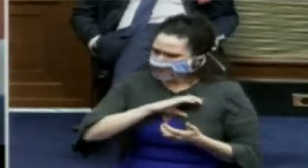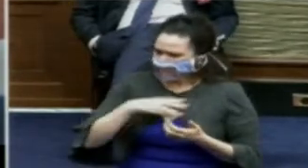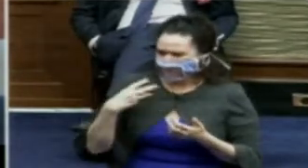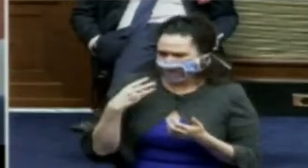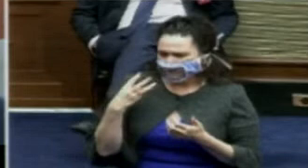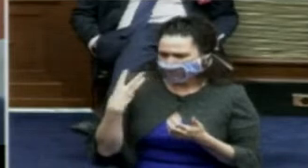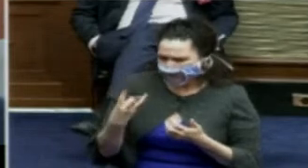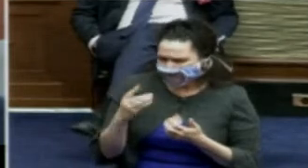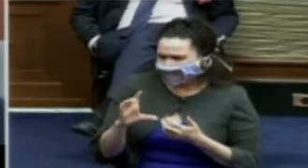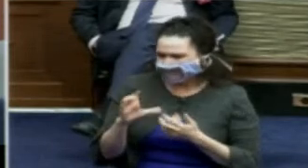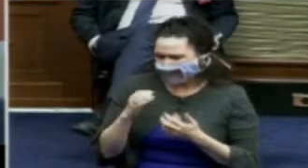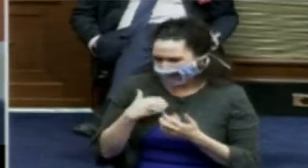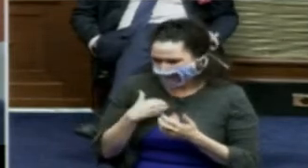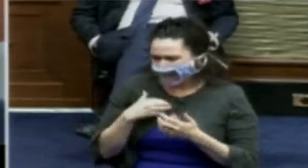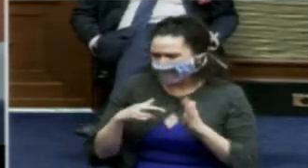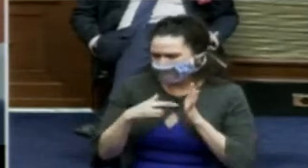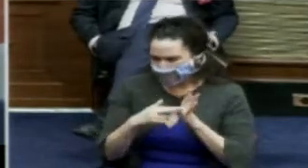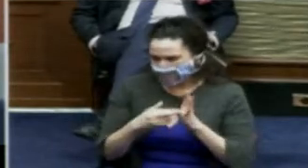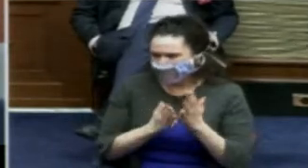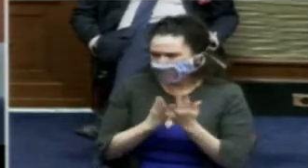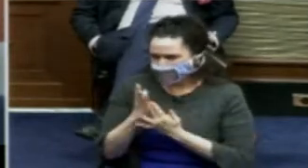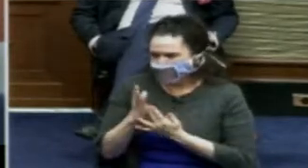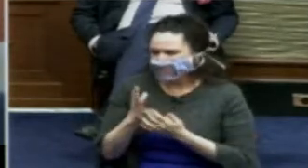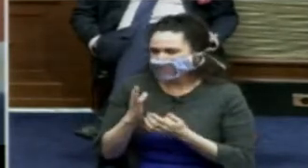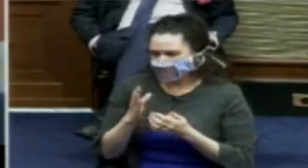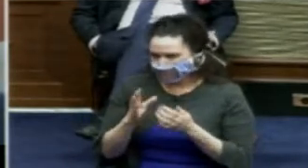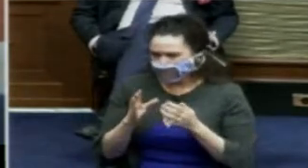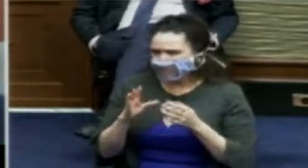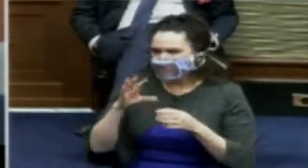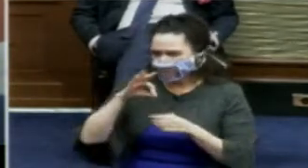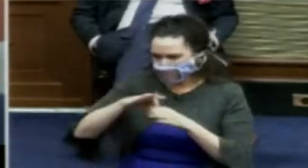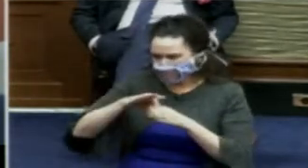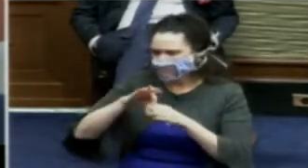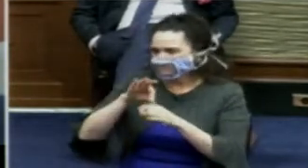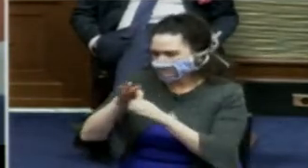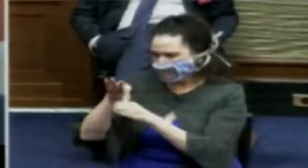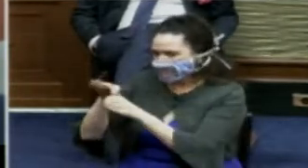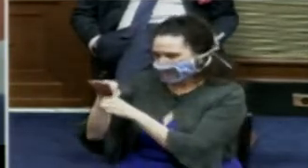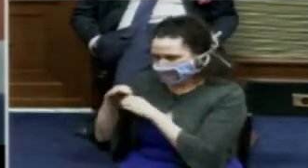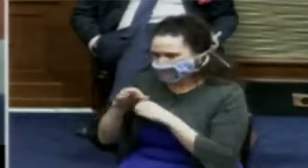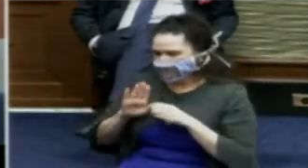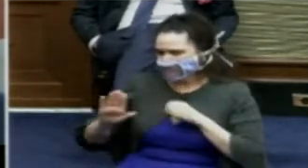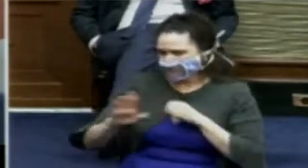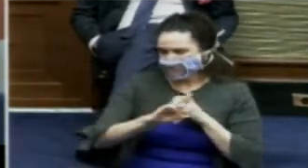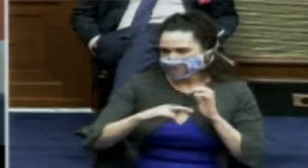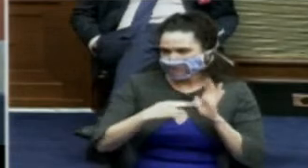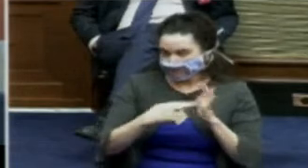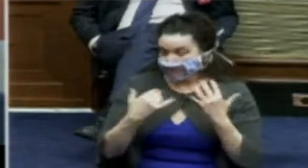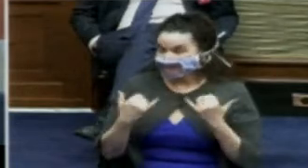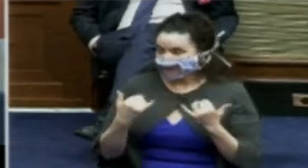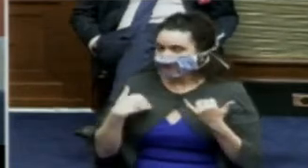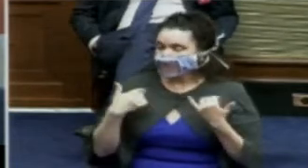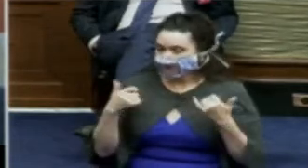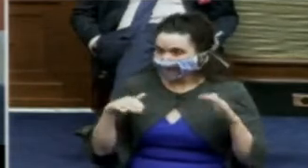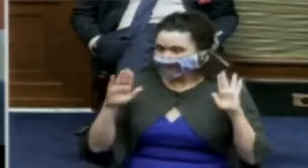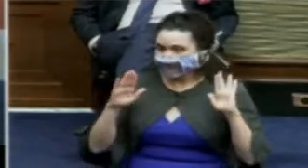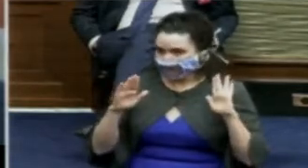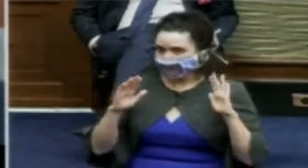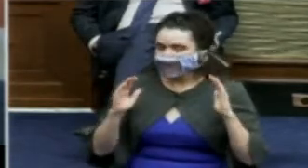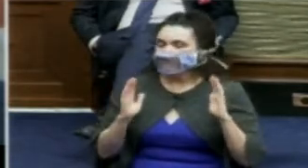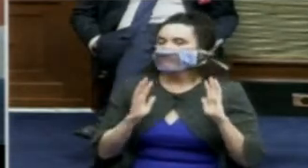through elected representatives. And now what I would like to do is yield the balance of my time to my